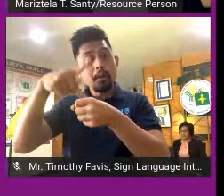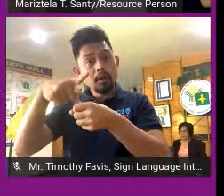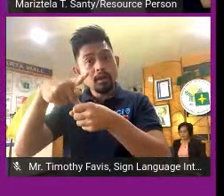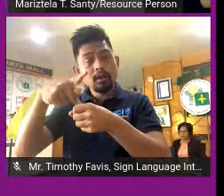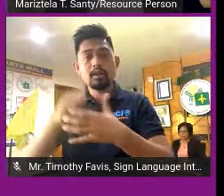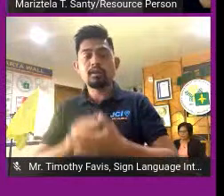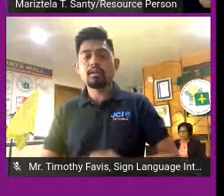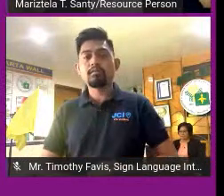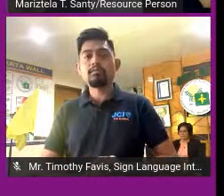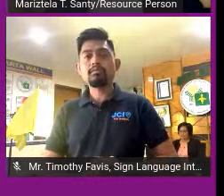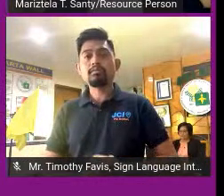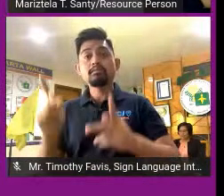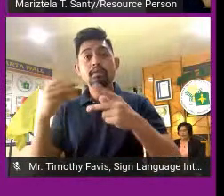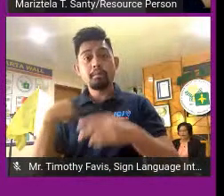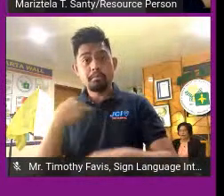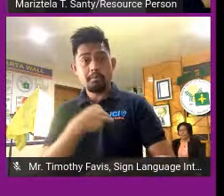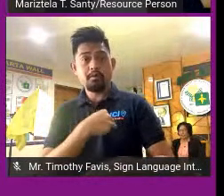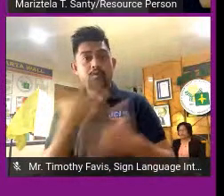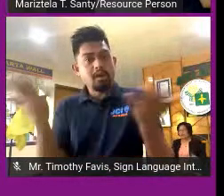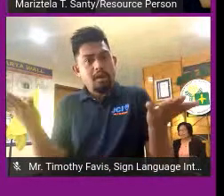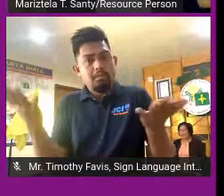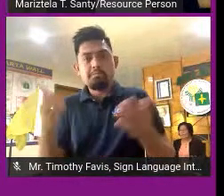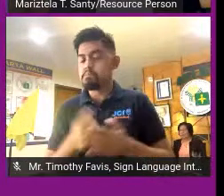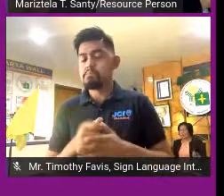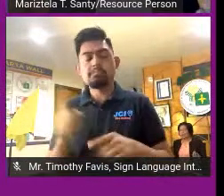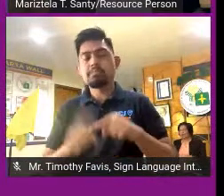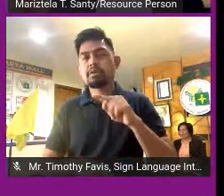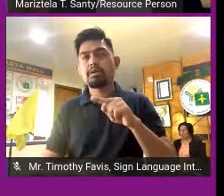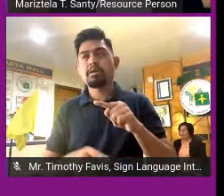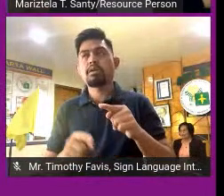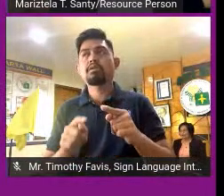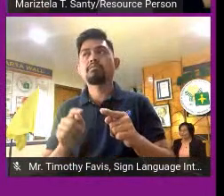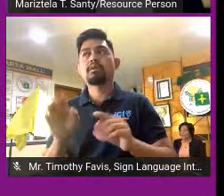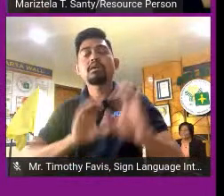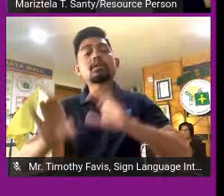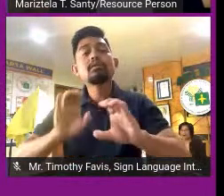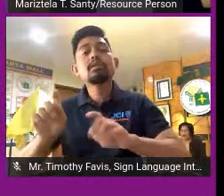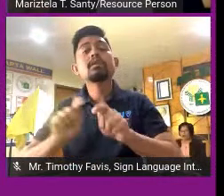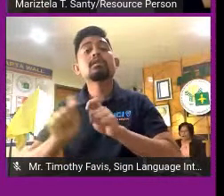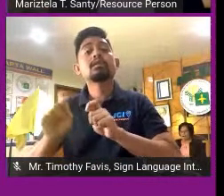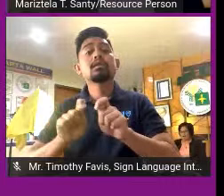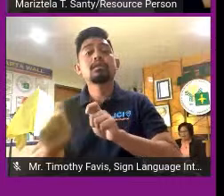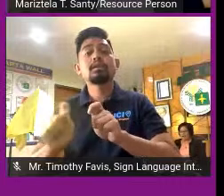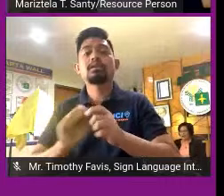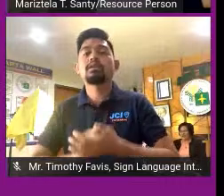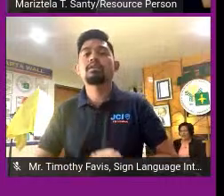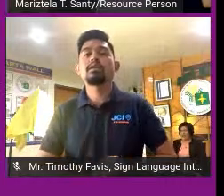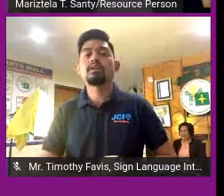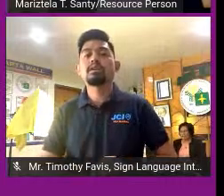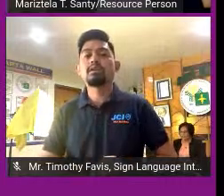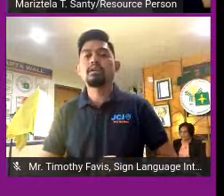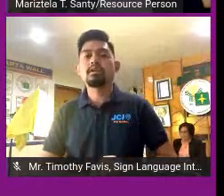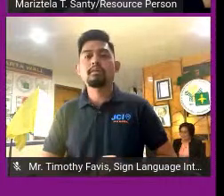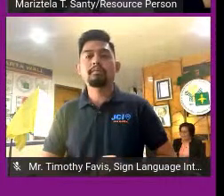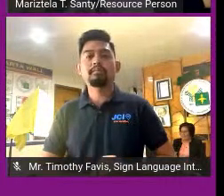or resource person. Because we have time to enter up, you